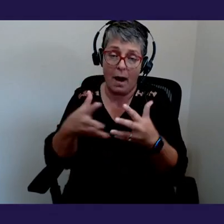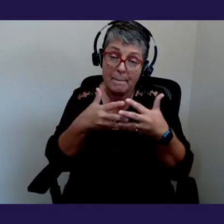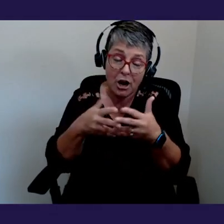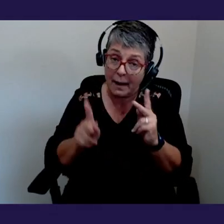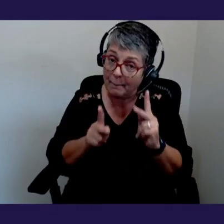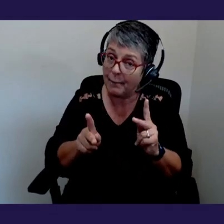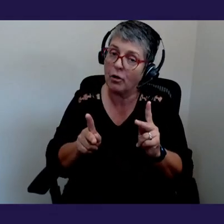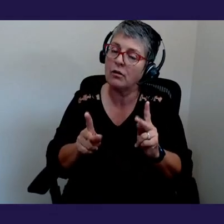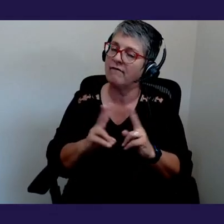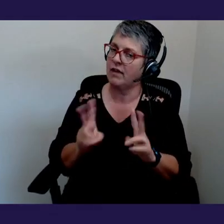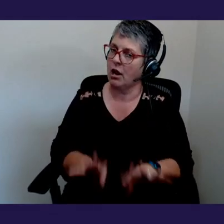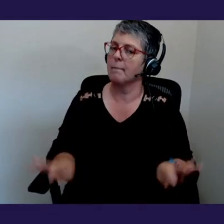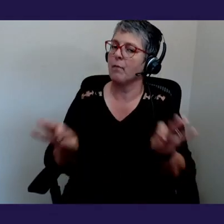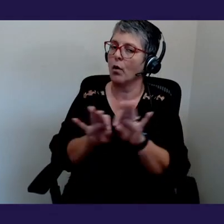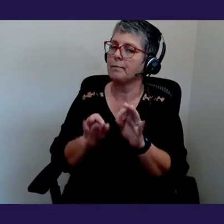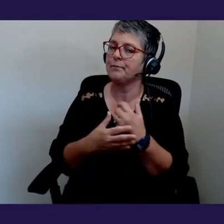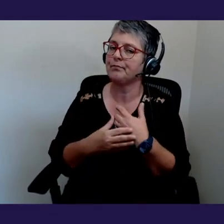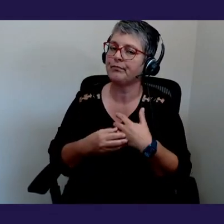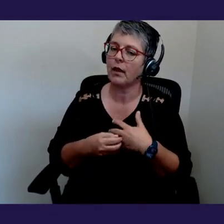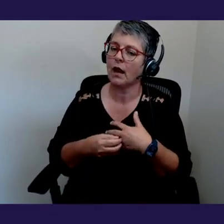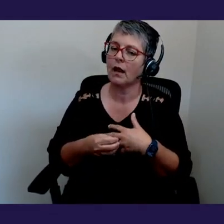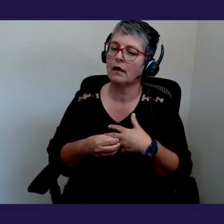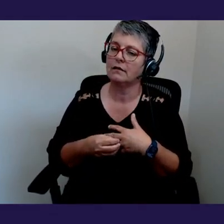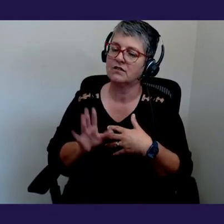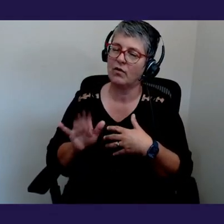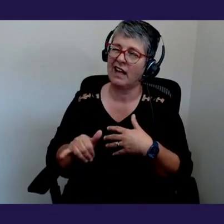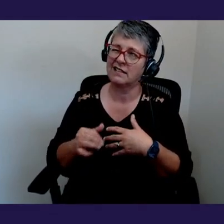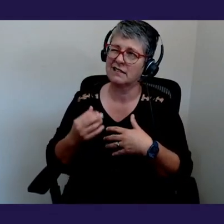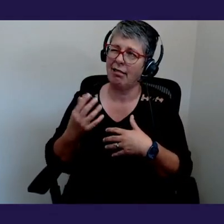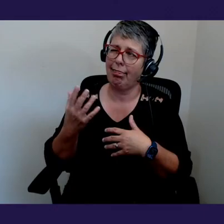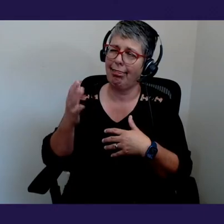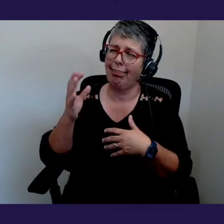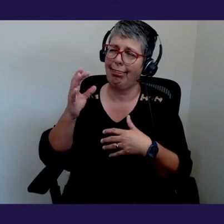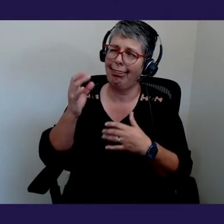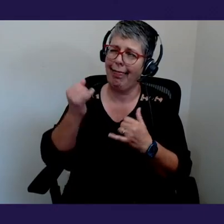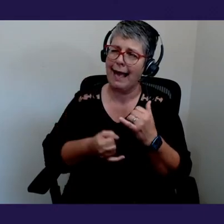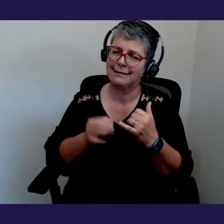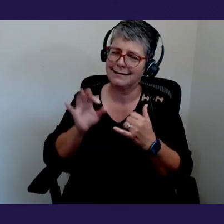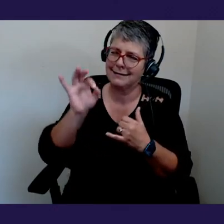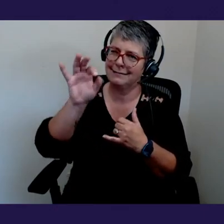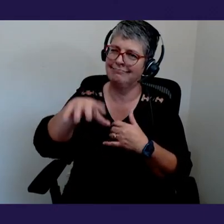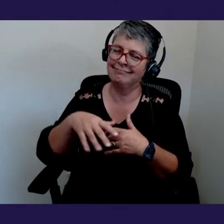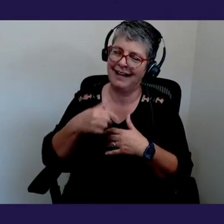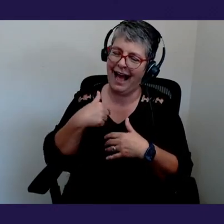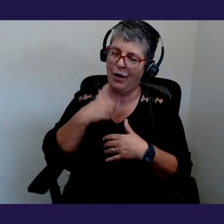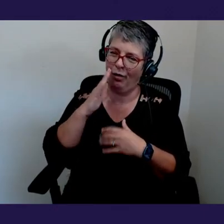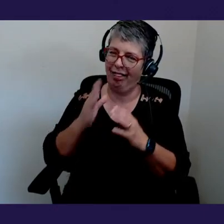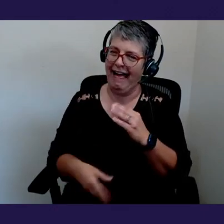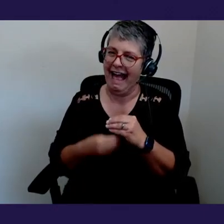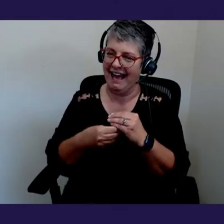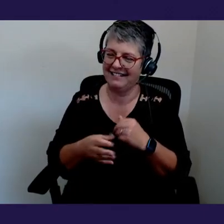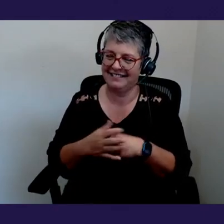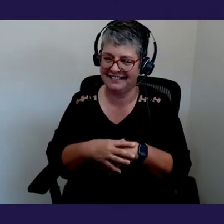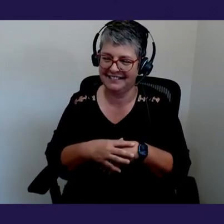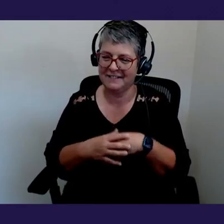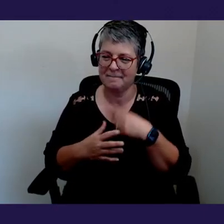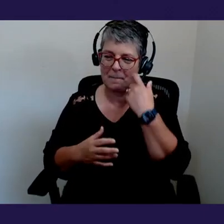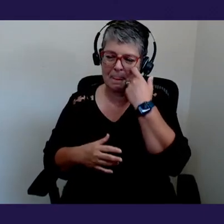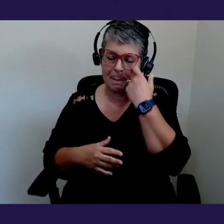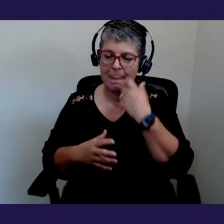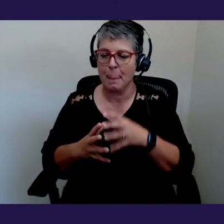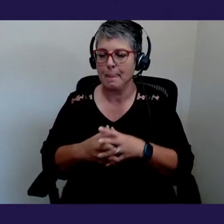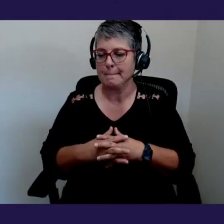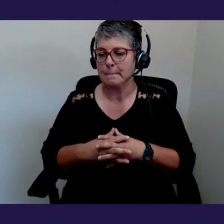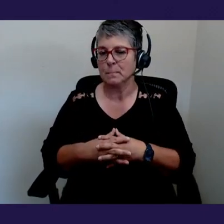So I think that's the last 2 cents that I would add on this topic. Well put. So thanks again. We're at time now.